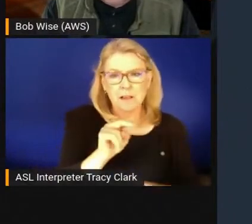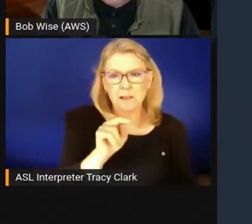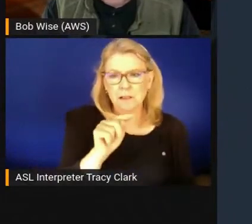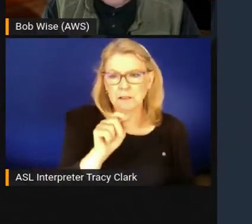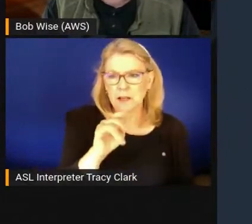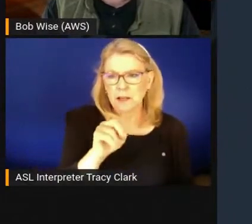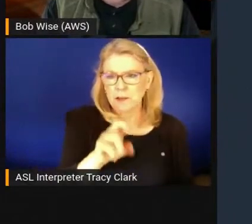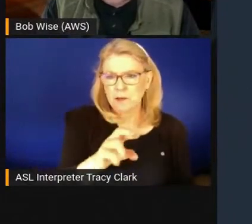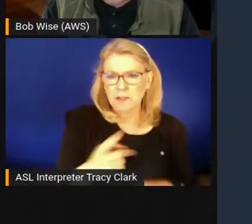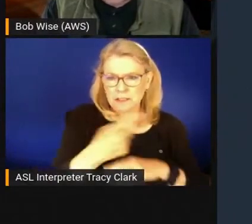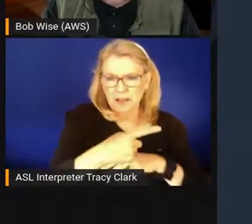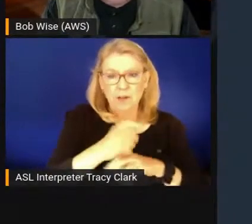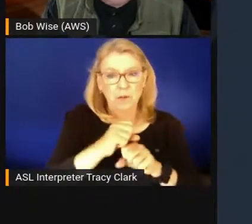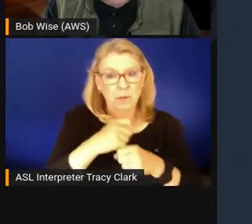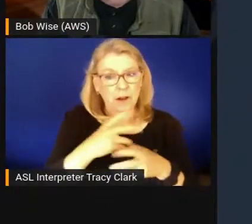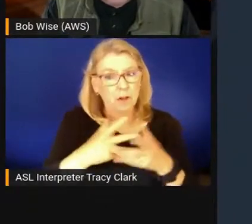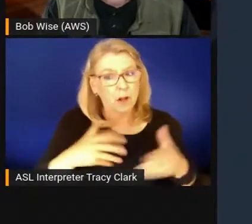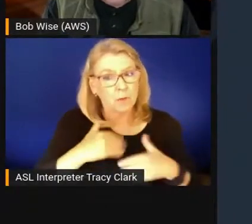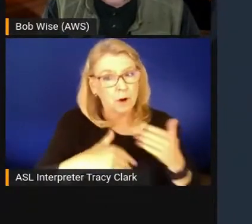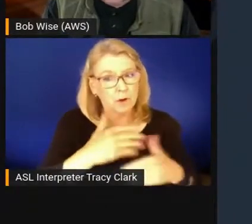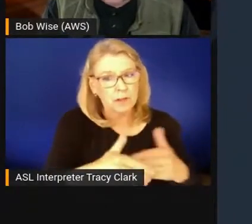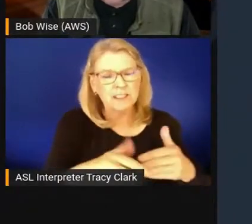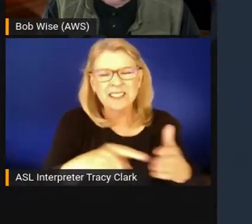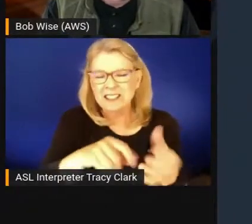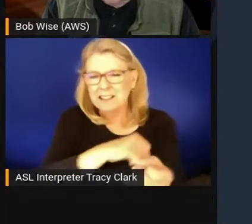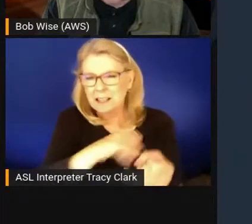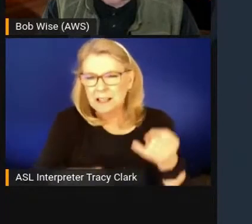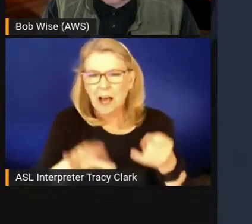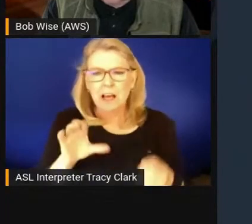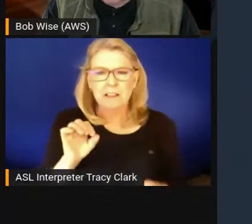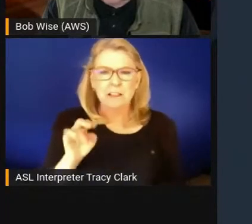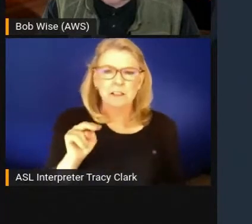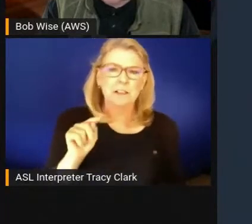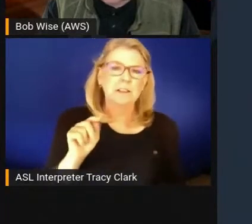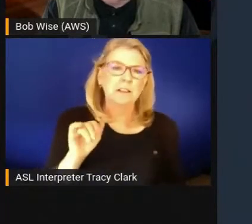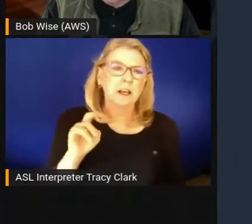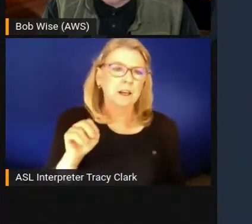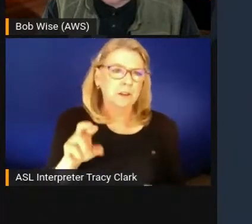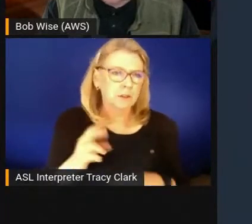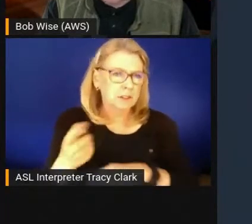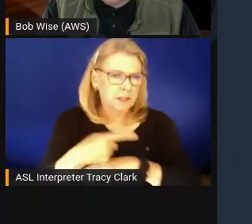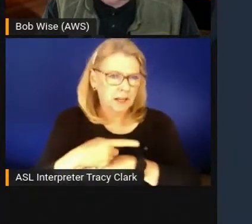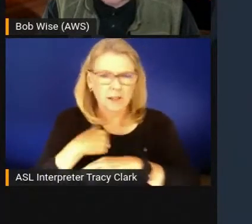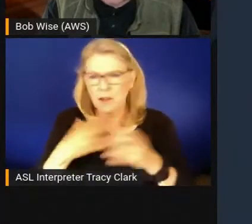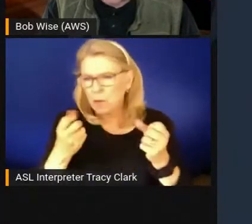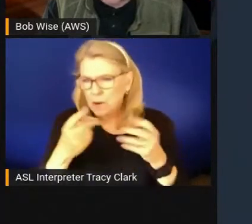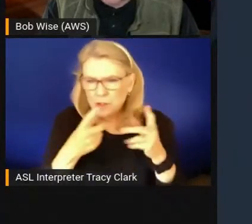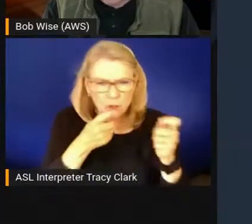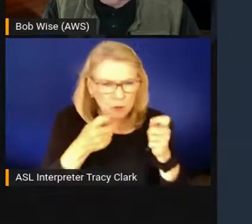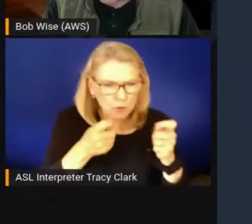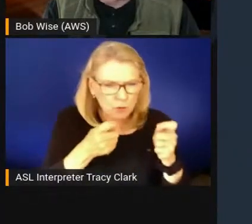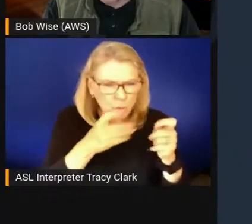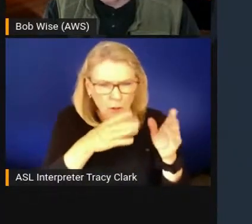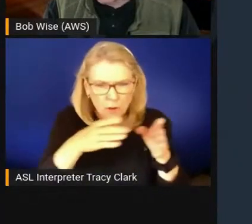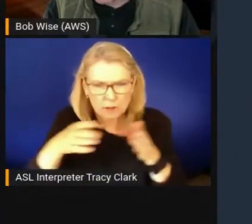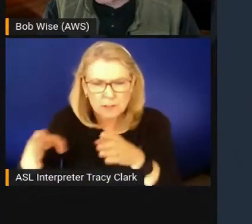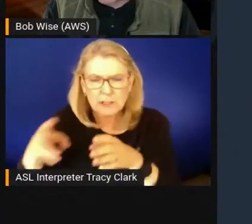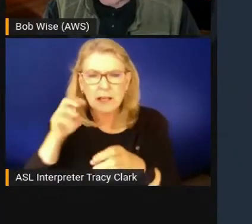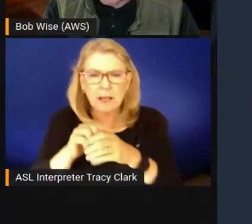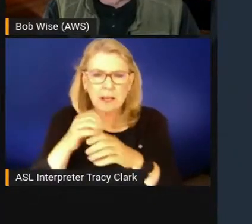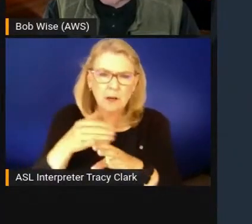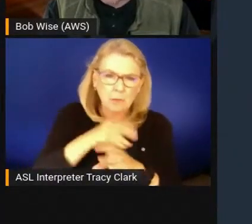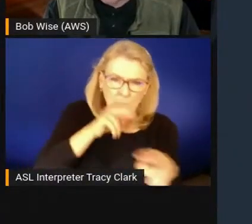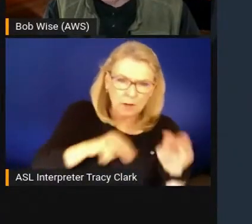last Container Day. A bunch of controllers in preview: S3, Dynamo,